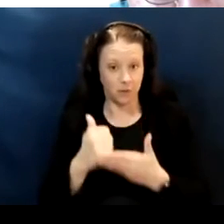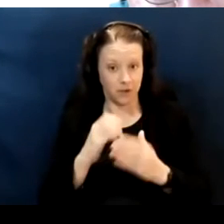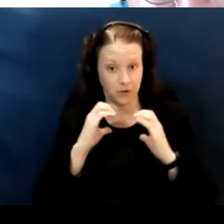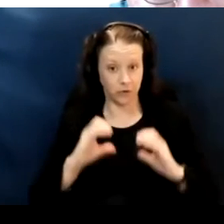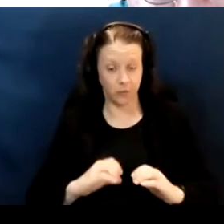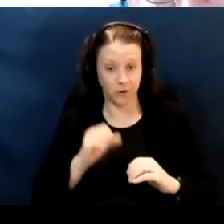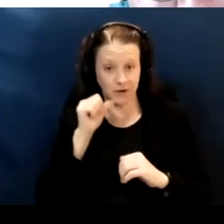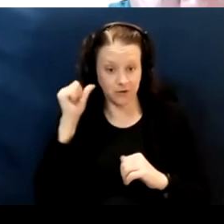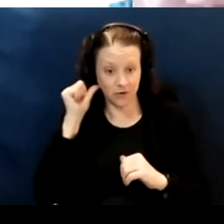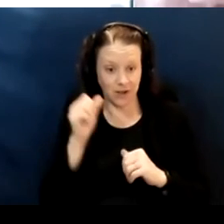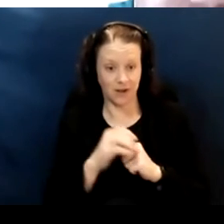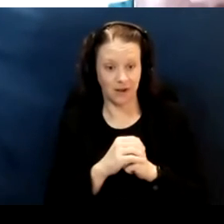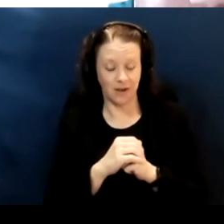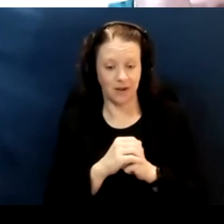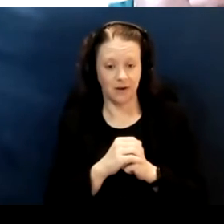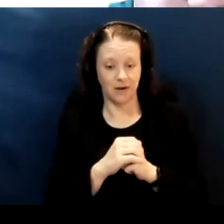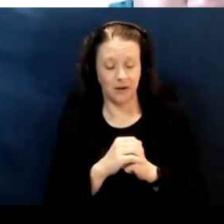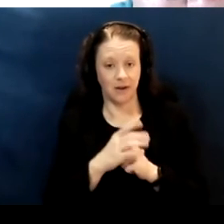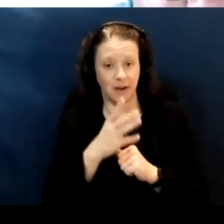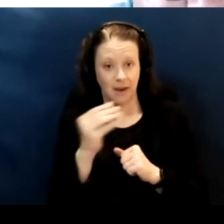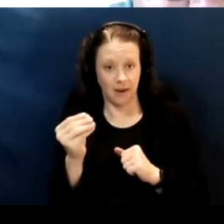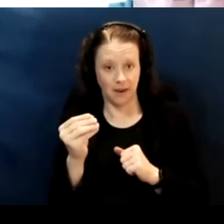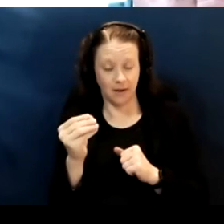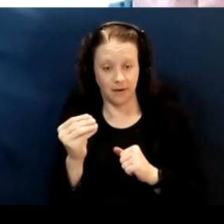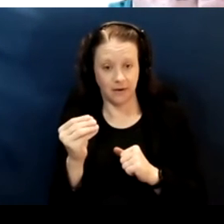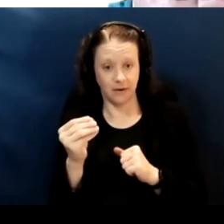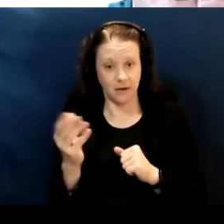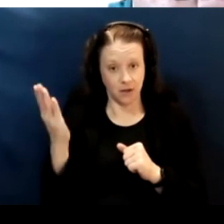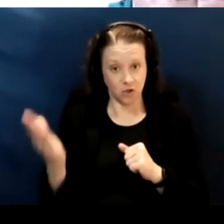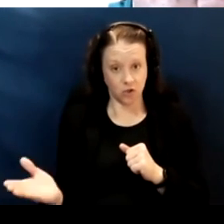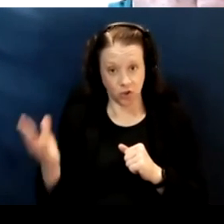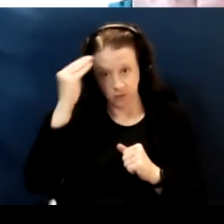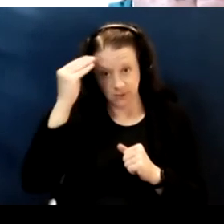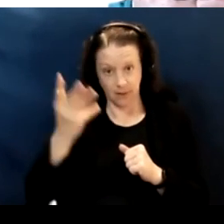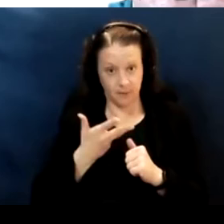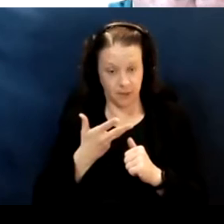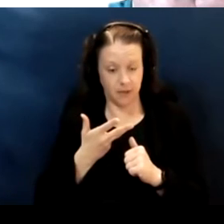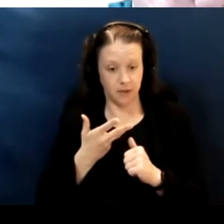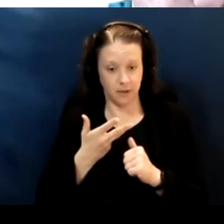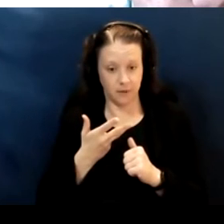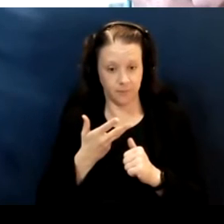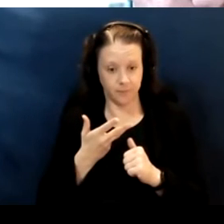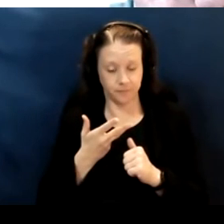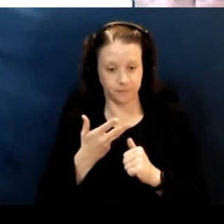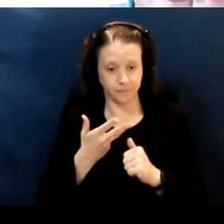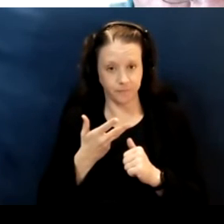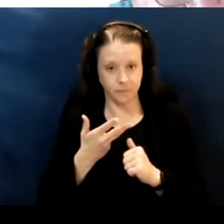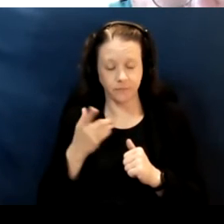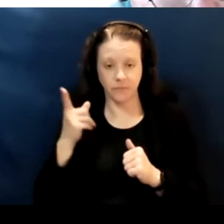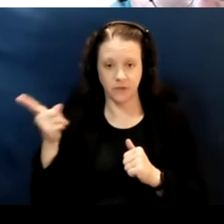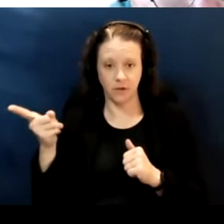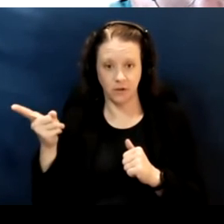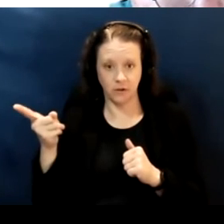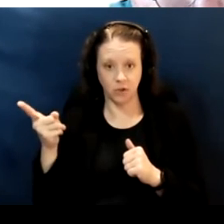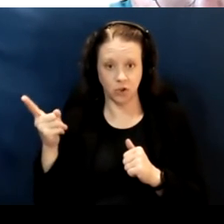consumer yesterday and she was telling me that she missed